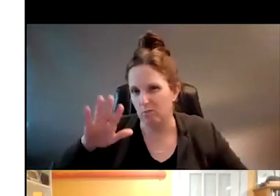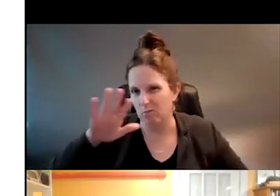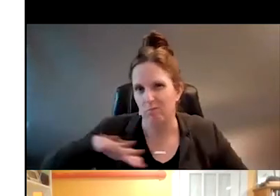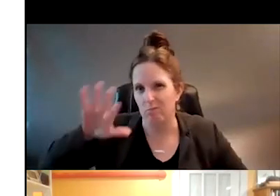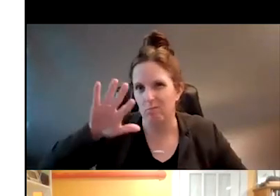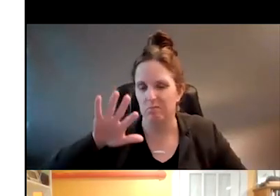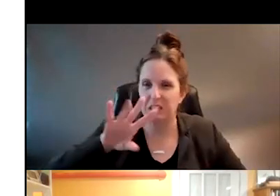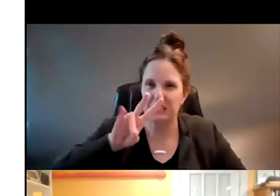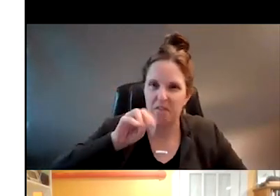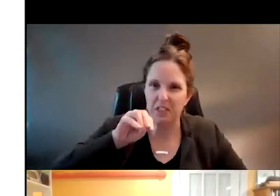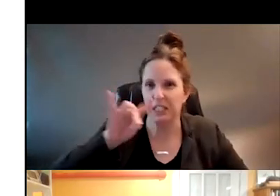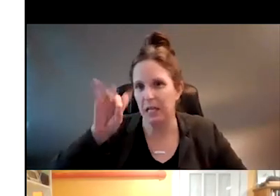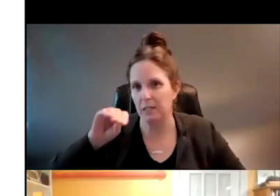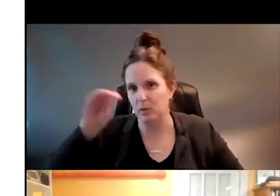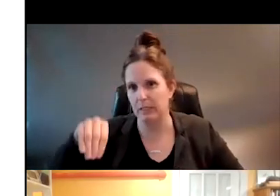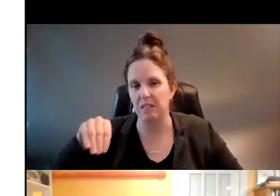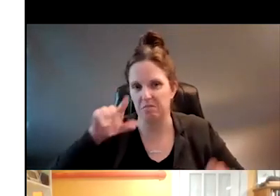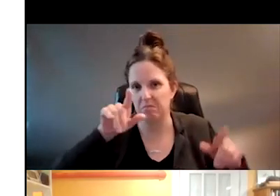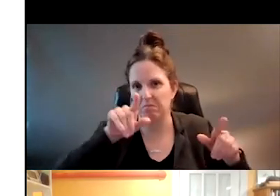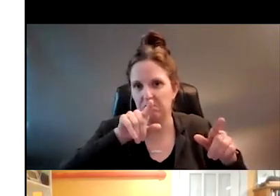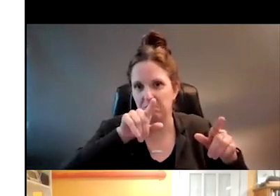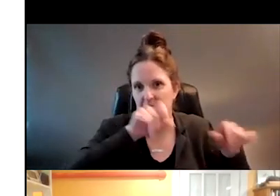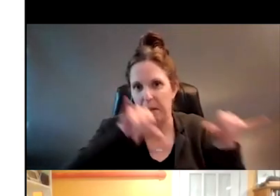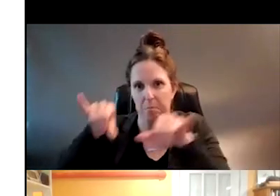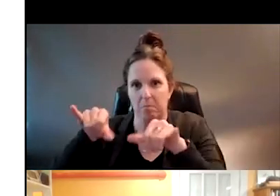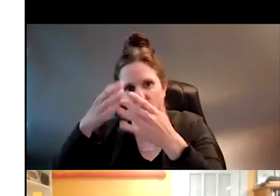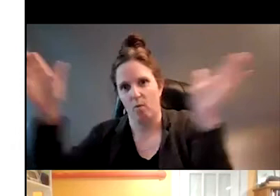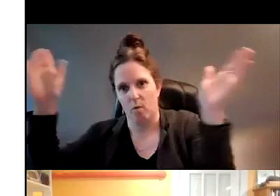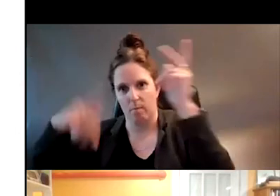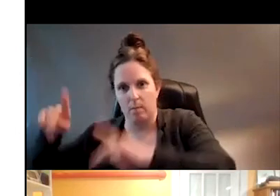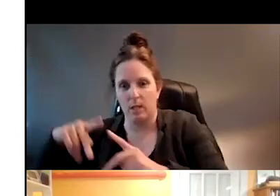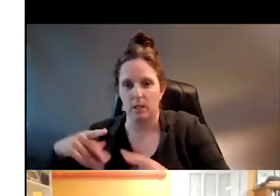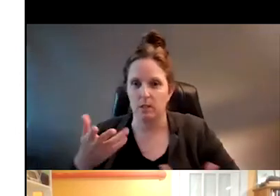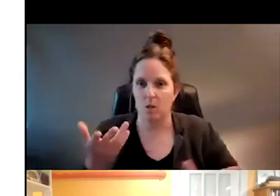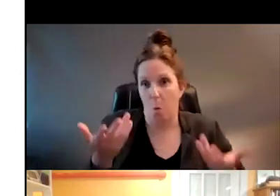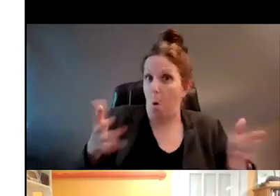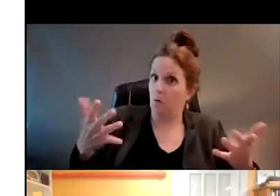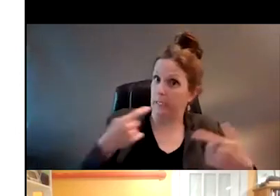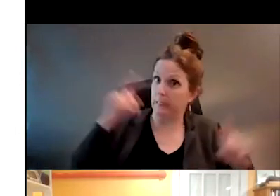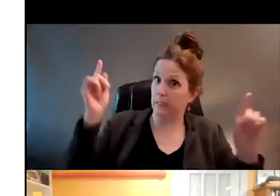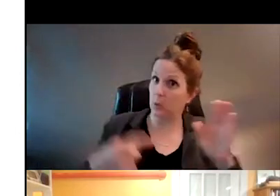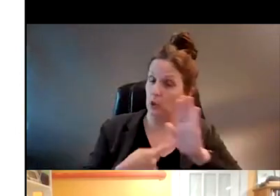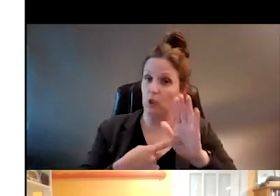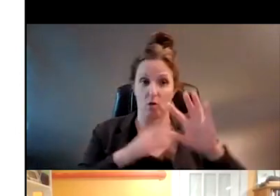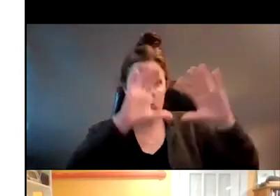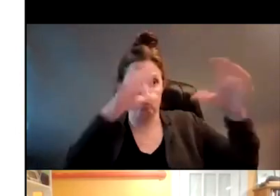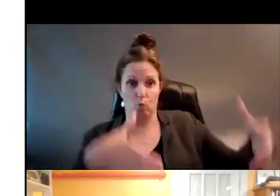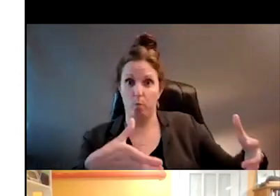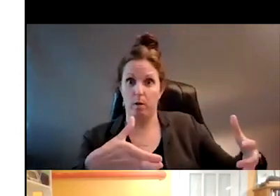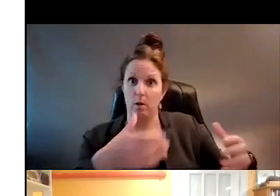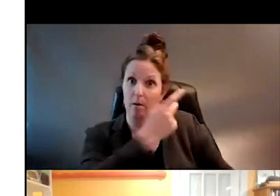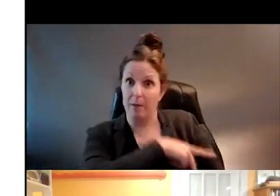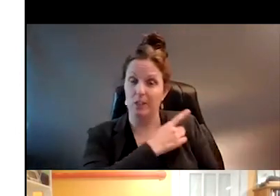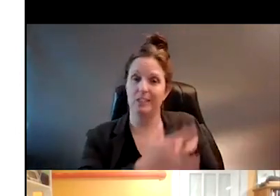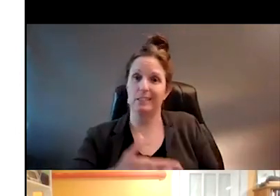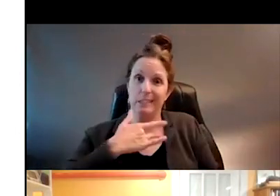80%, which to some extent I think is already a success, because we've basically shown that there's a group of patients often left behind.